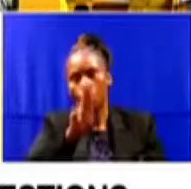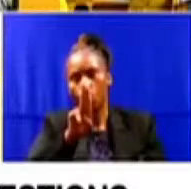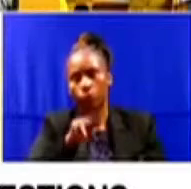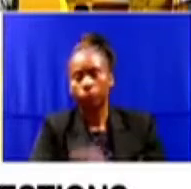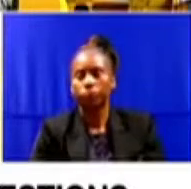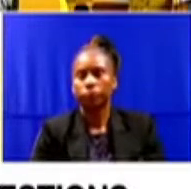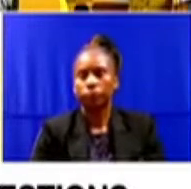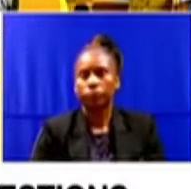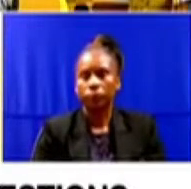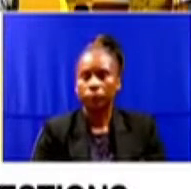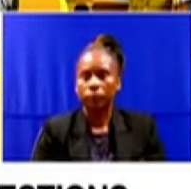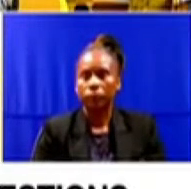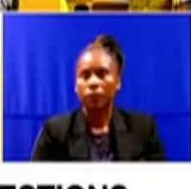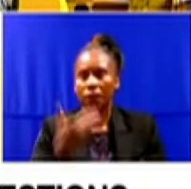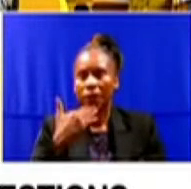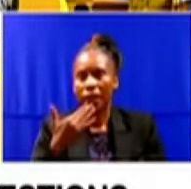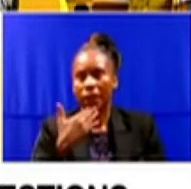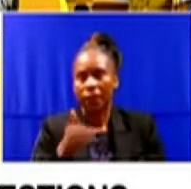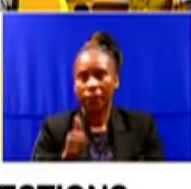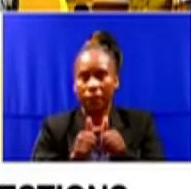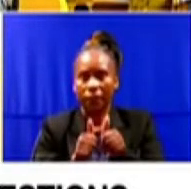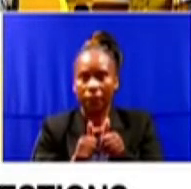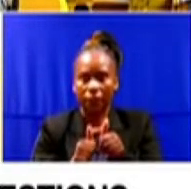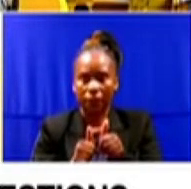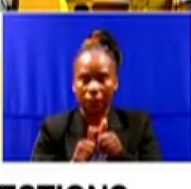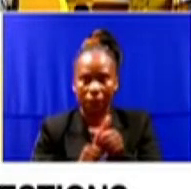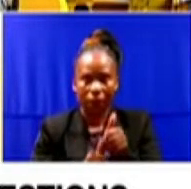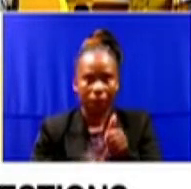No, thanks, Deputy Speaker. You know, the